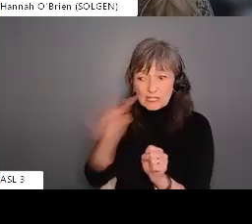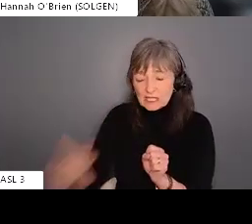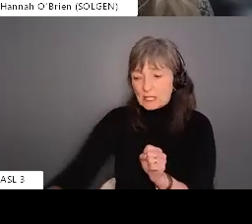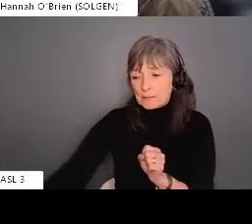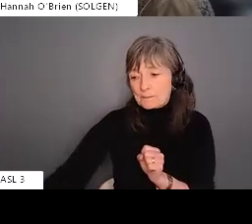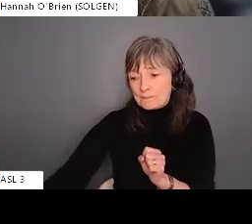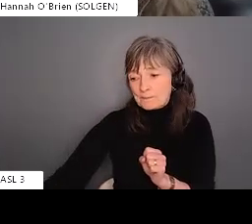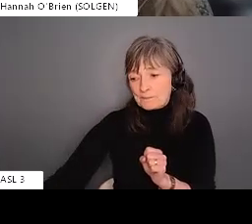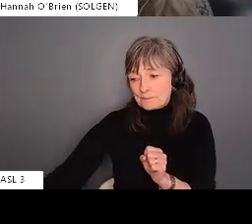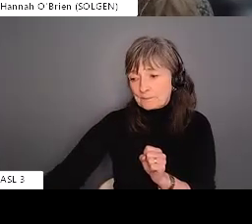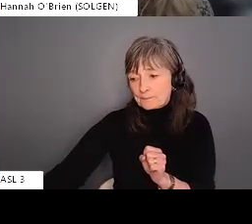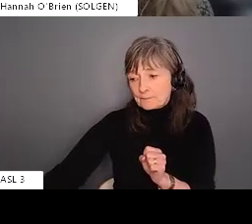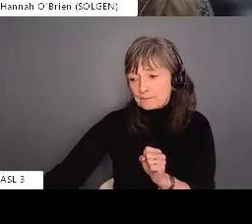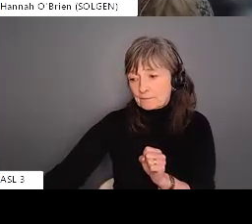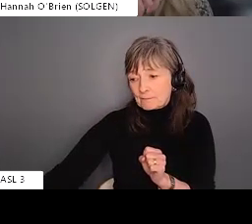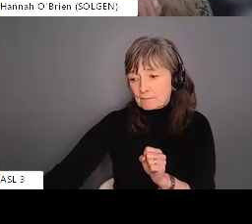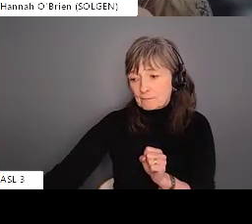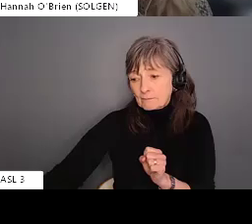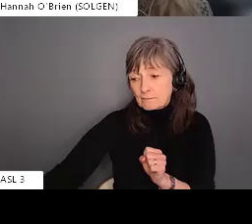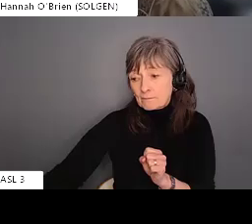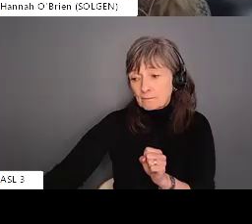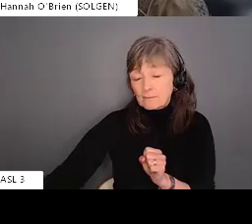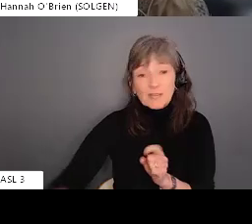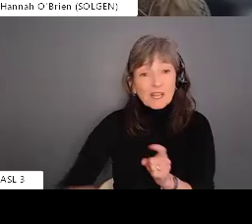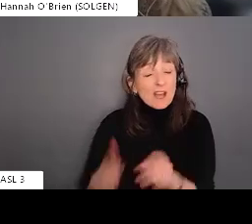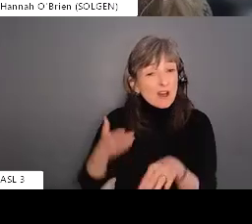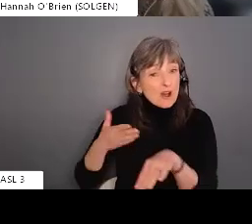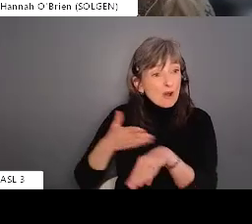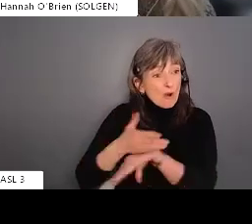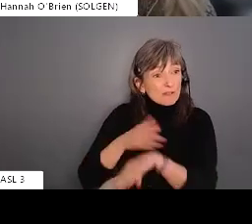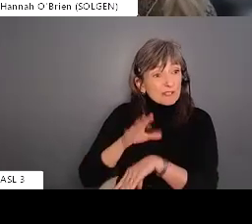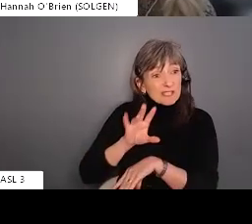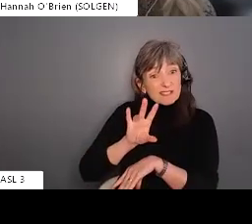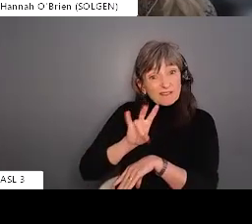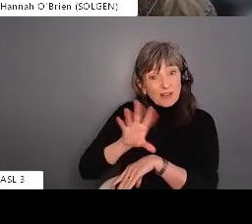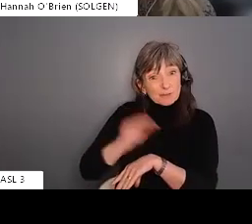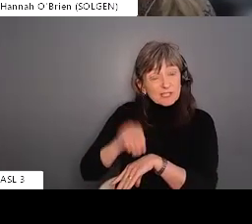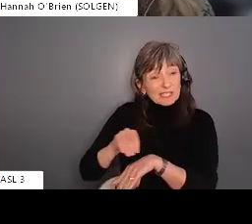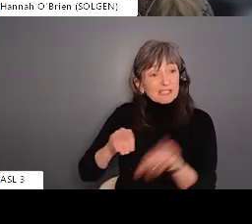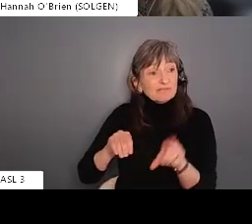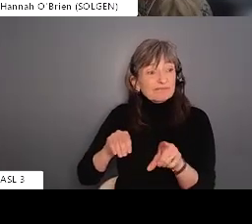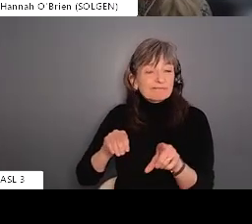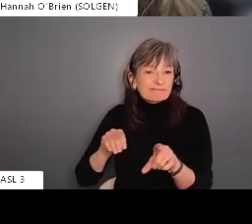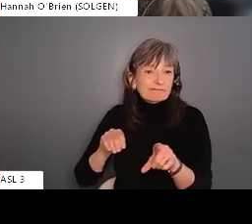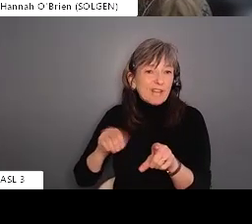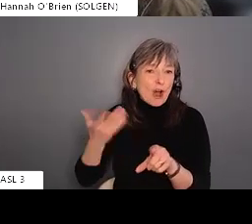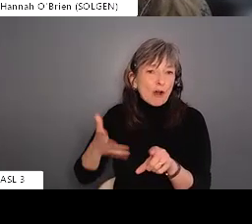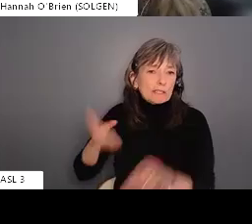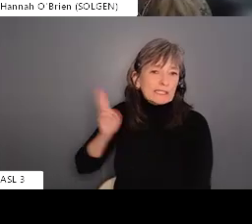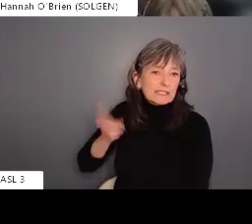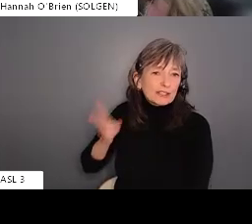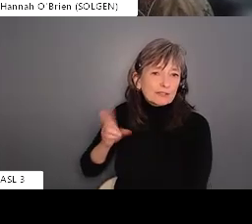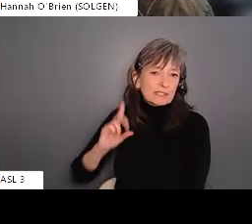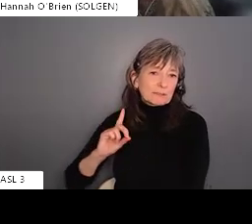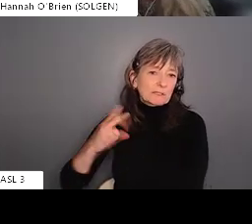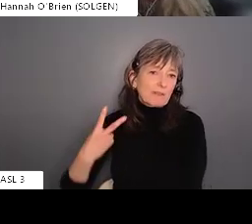over 75% of the cases, 77% to be exact, is a history of domestic violence. So majority of the time, it's